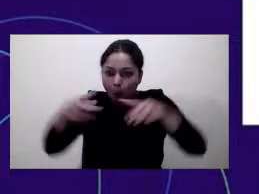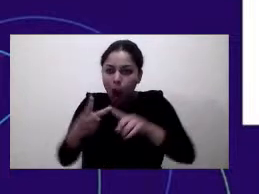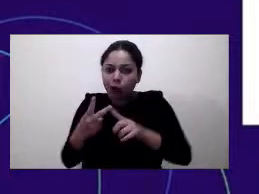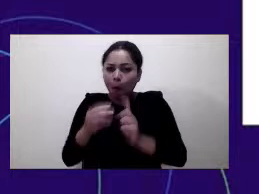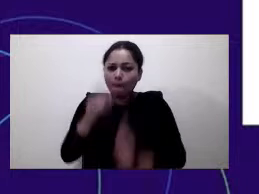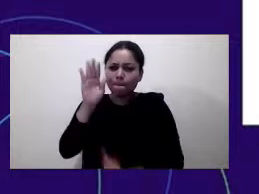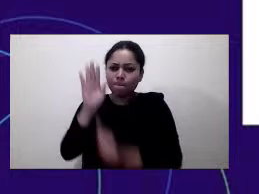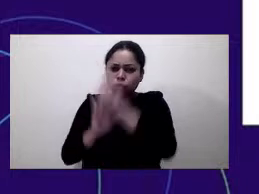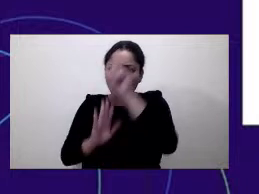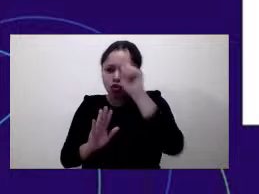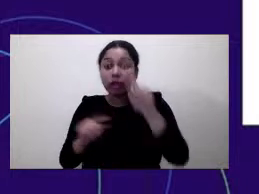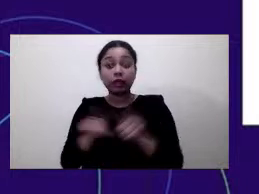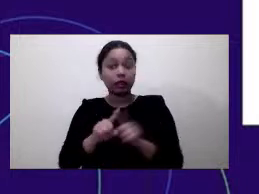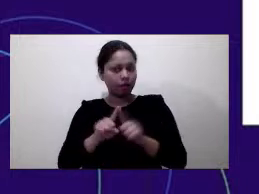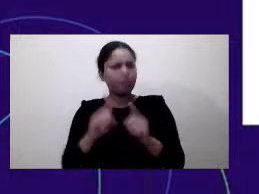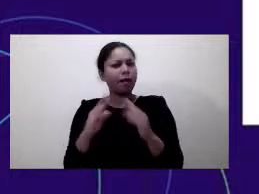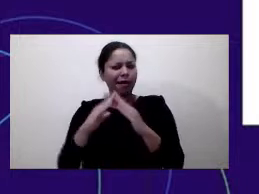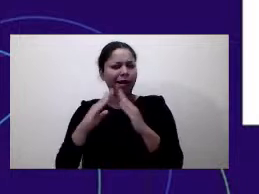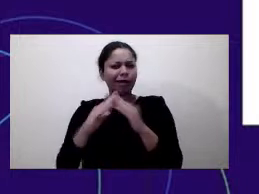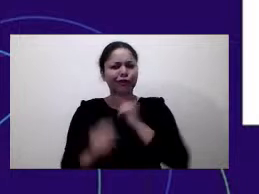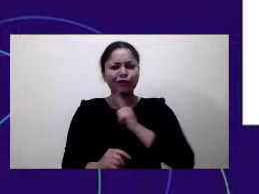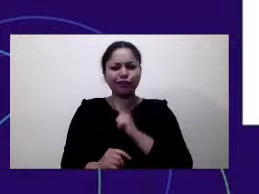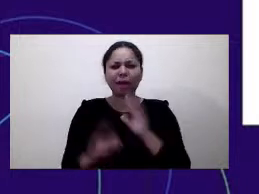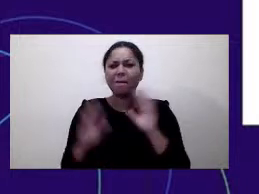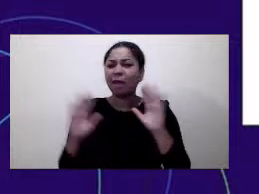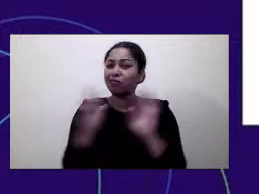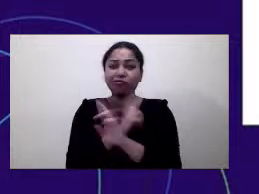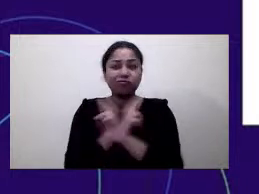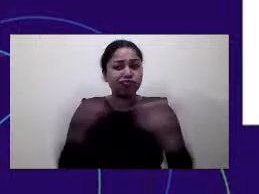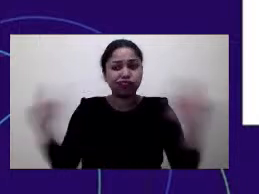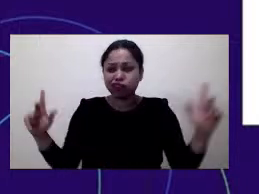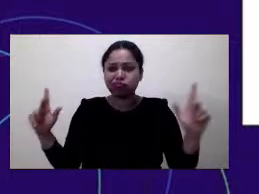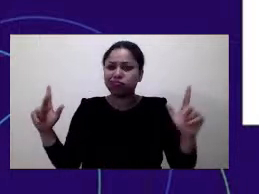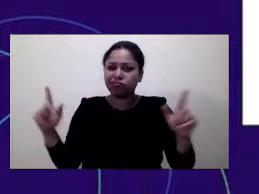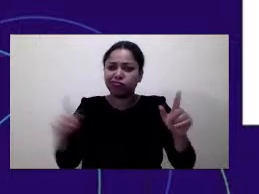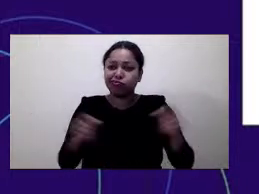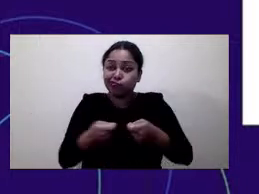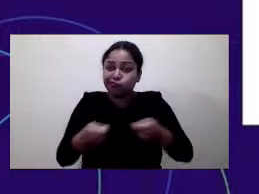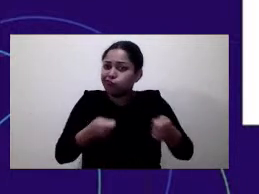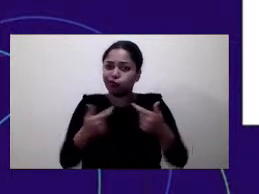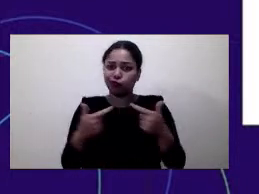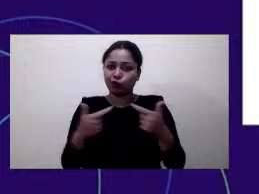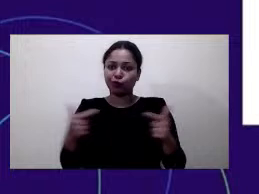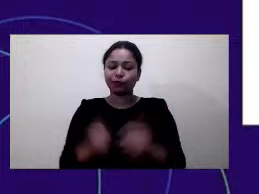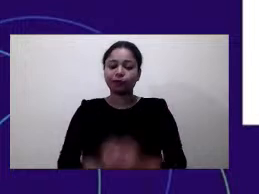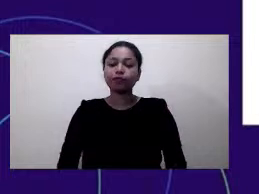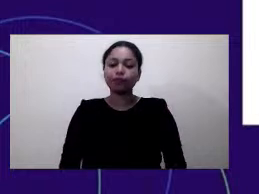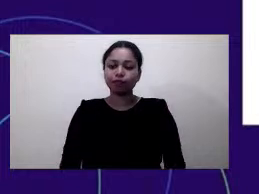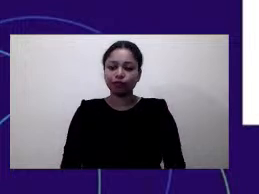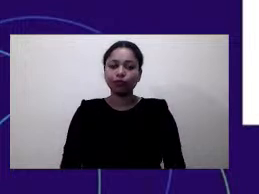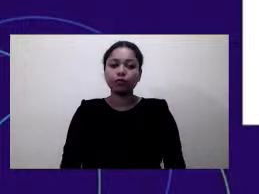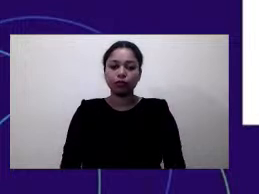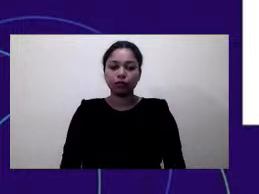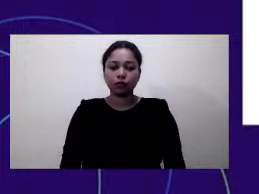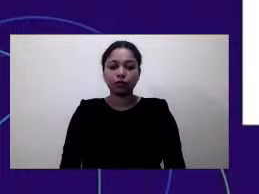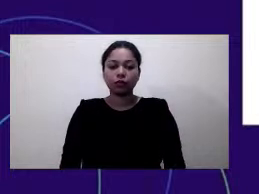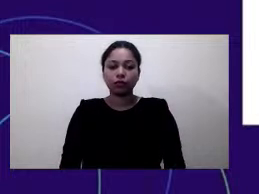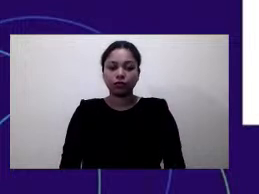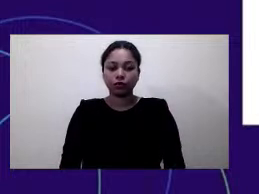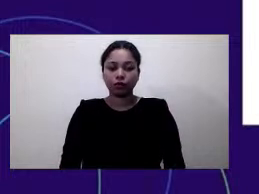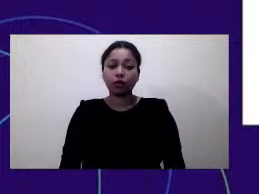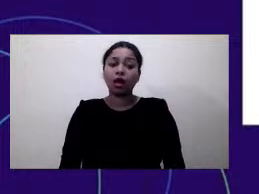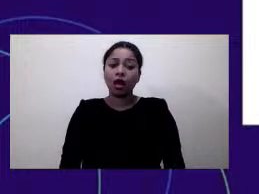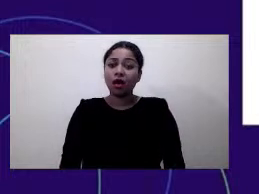houses too. But there was like a very different, a lot of different possibilities